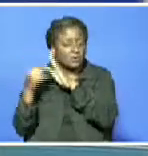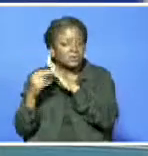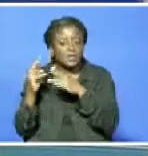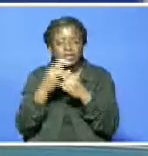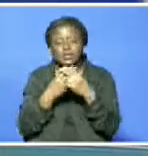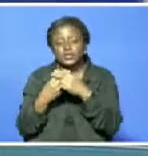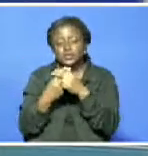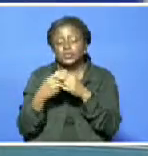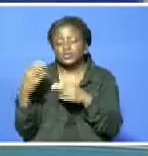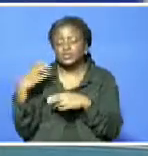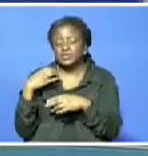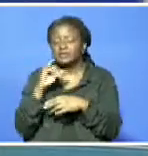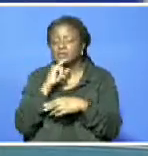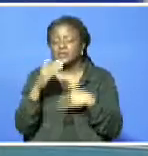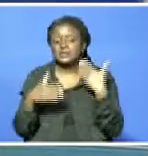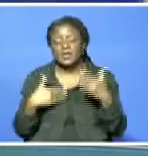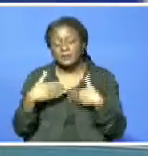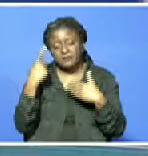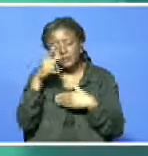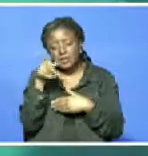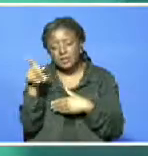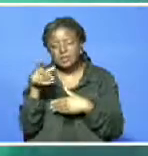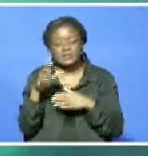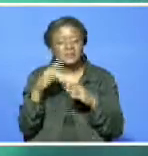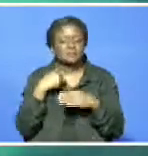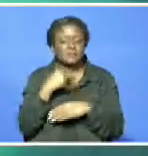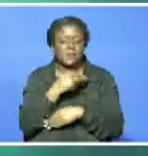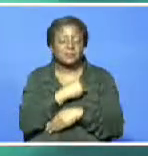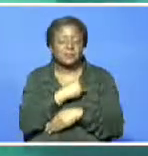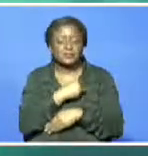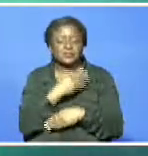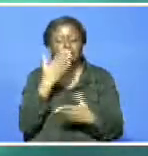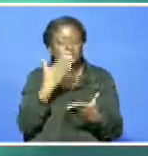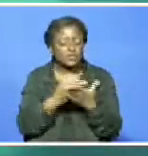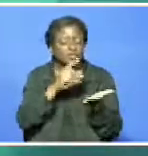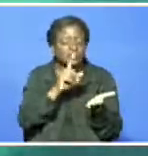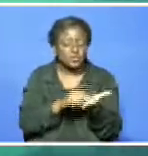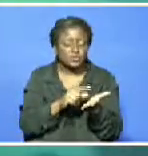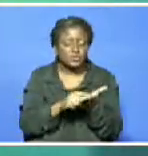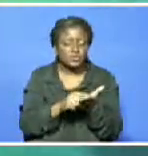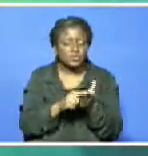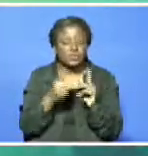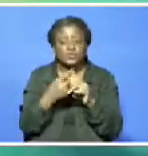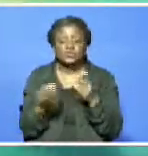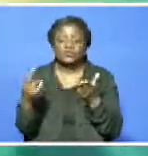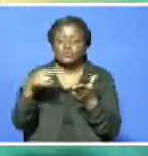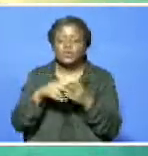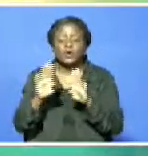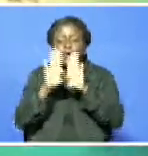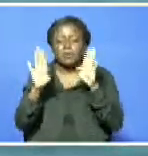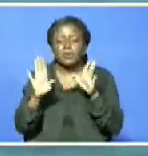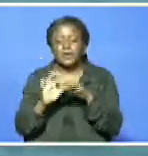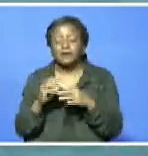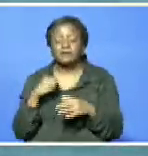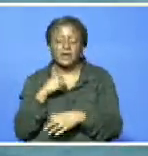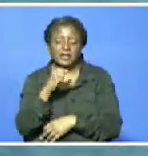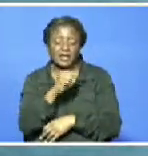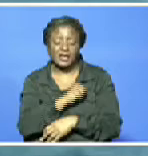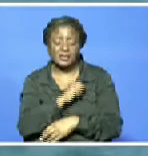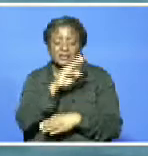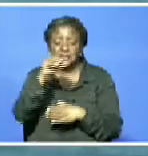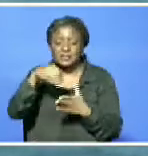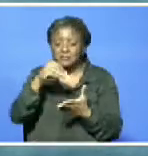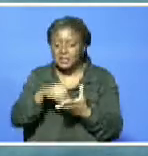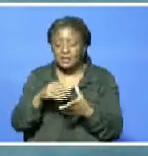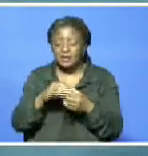with our Carla Palmer today. Good news beyond measure to the reopening of Atlantis in the midst of the ongoing COVID-19